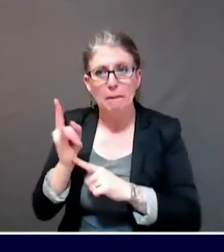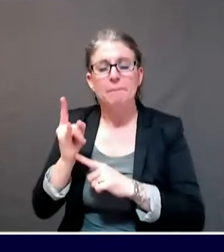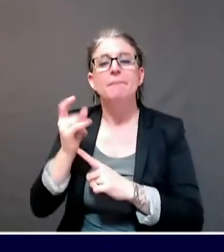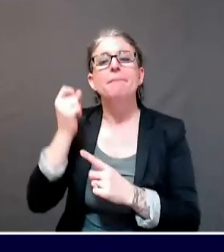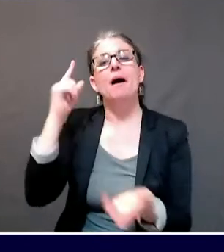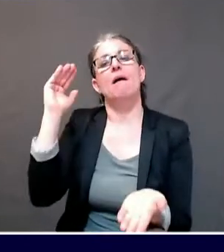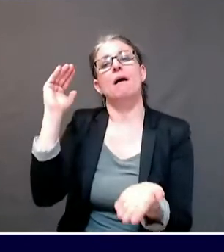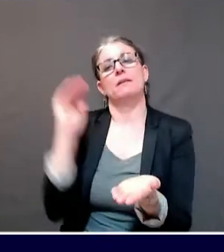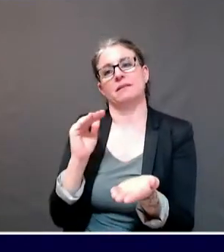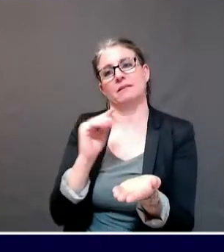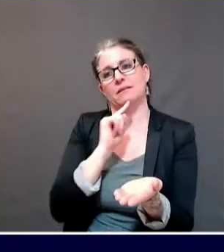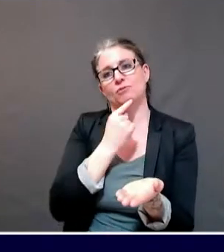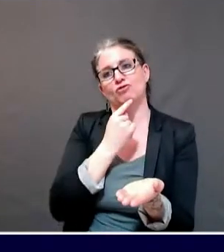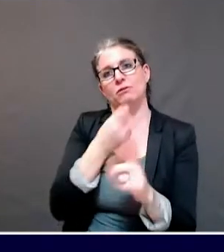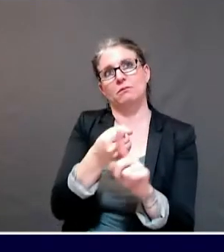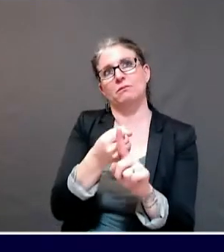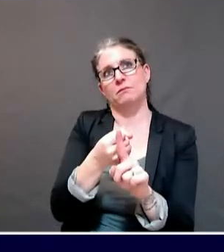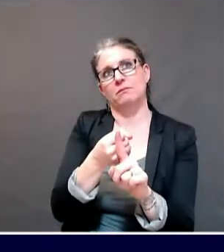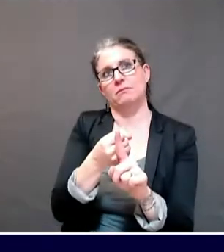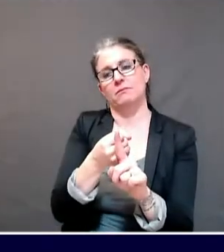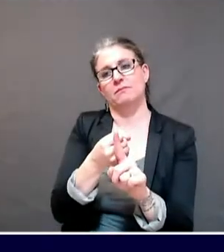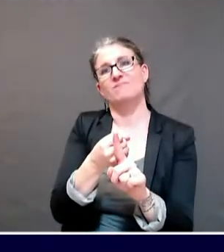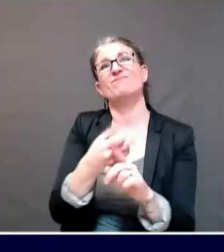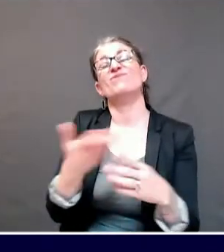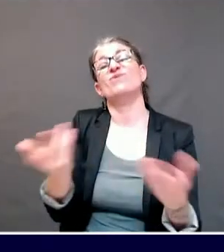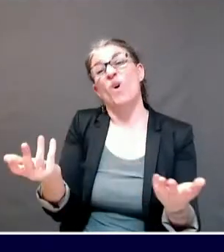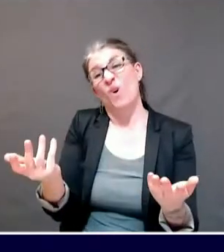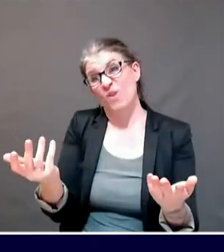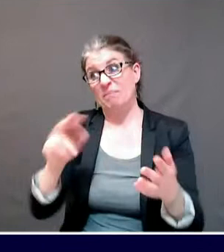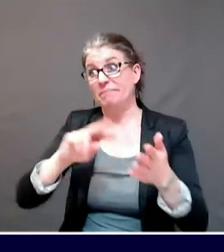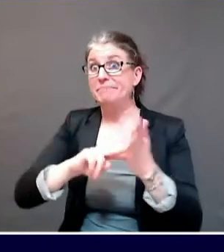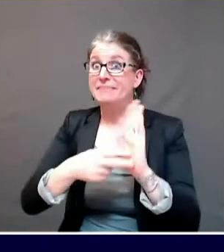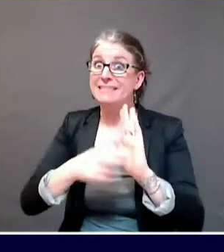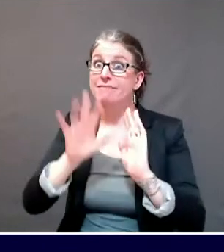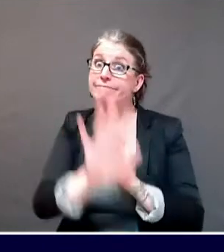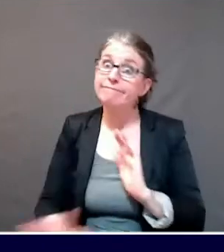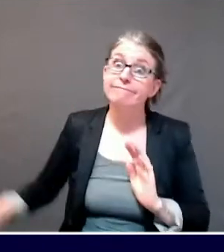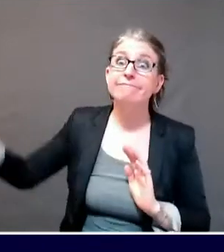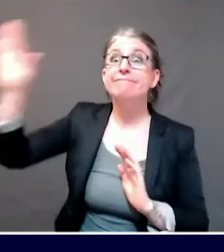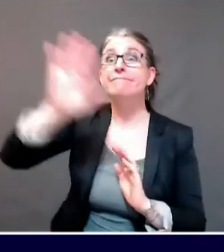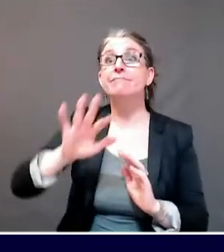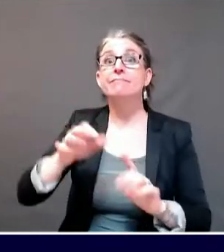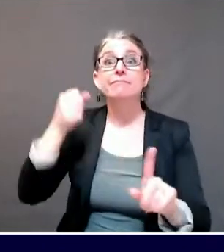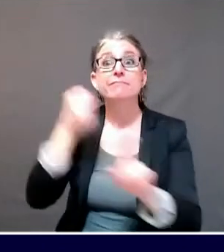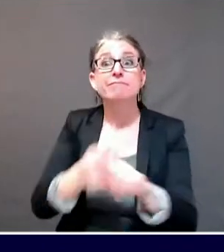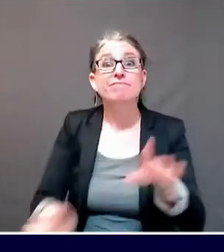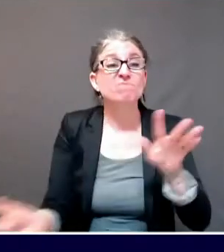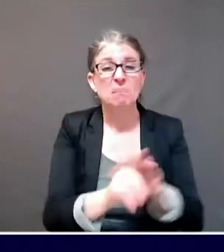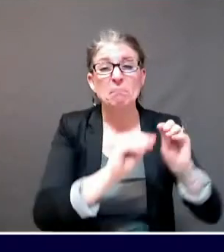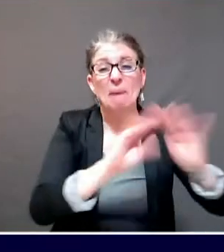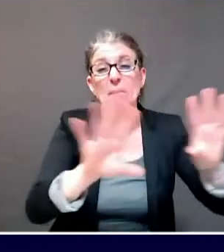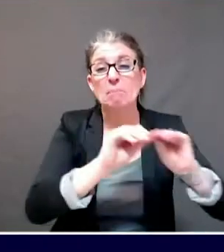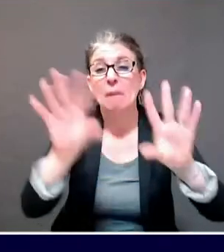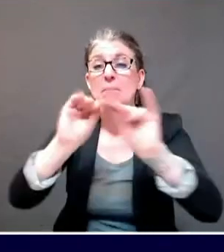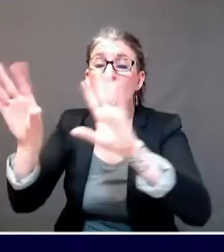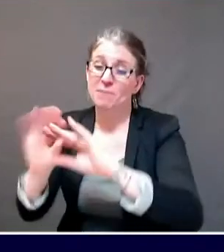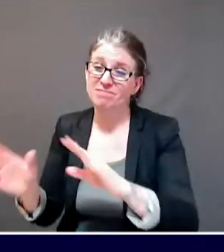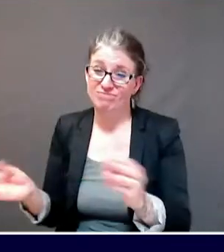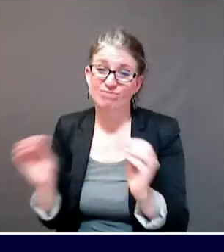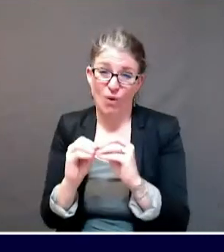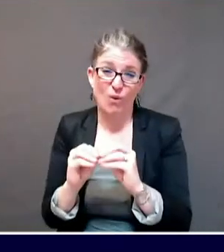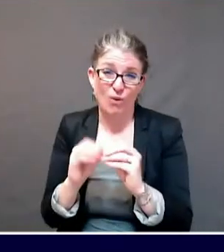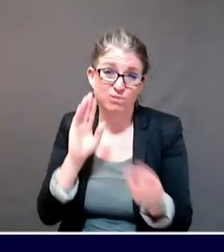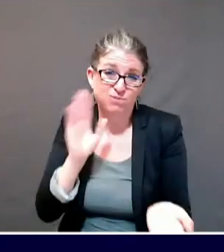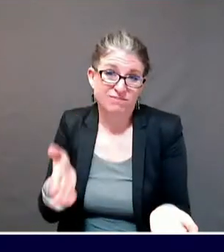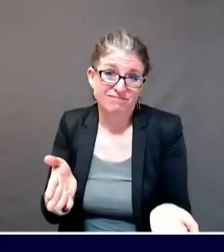other thing that everybody needs to know right now in order to prepare for this possibility. The variant